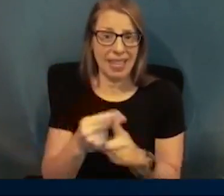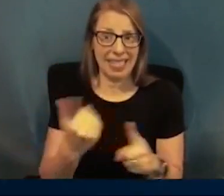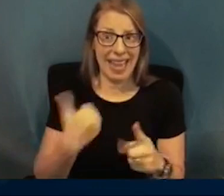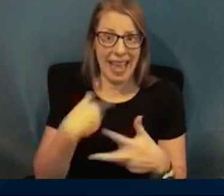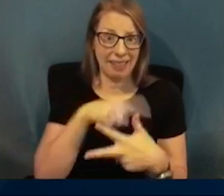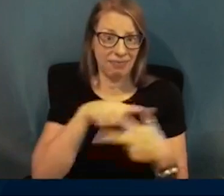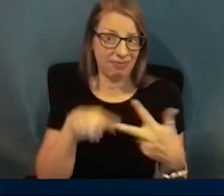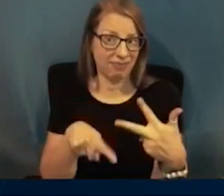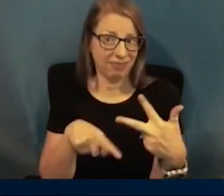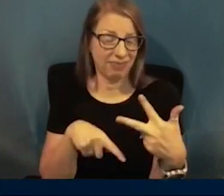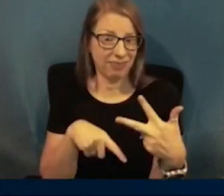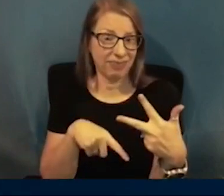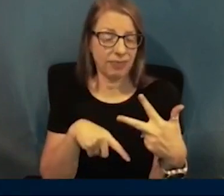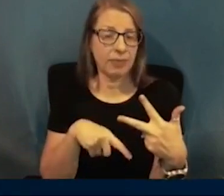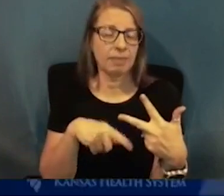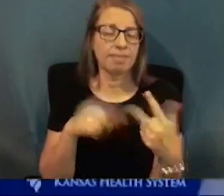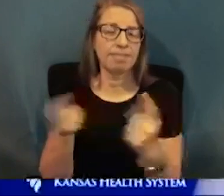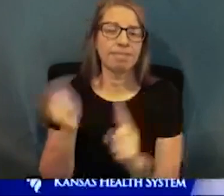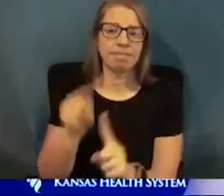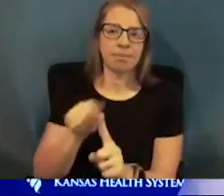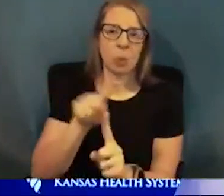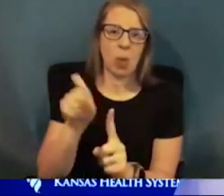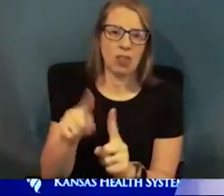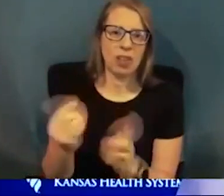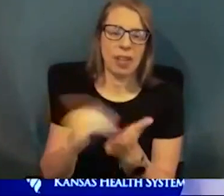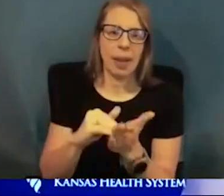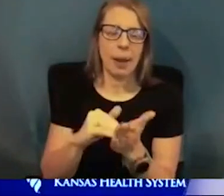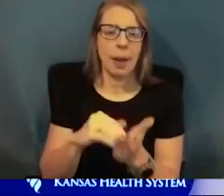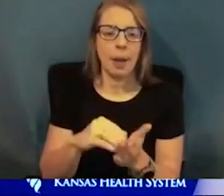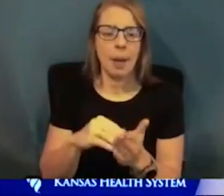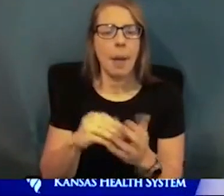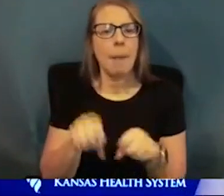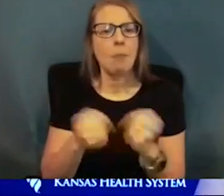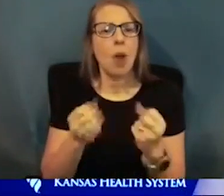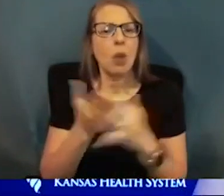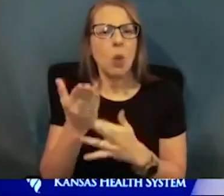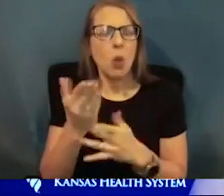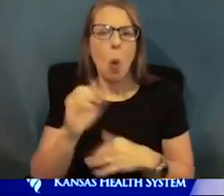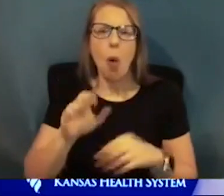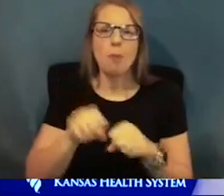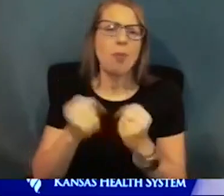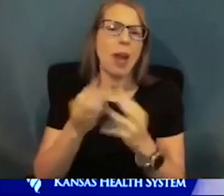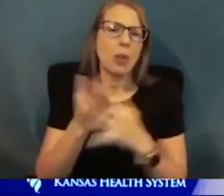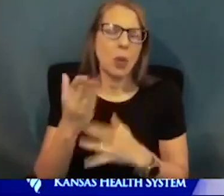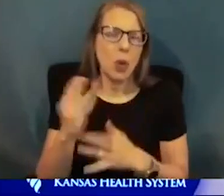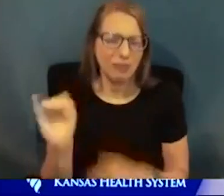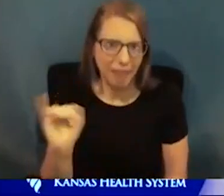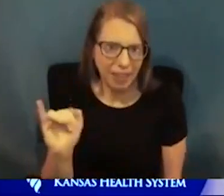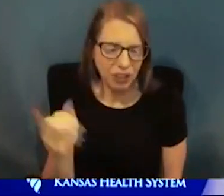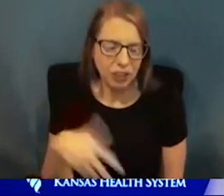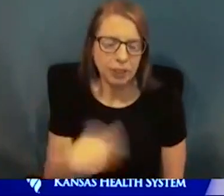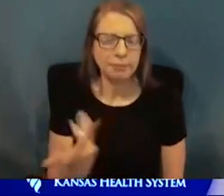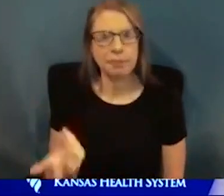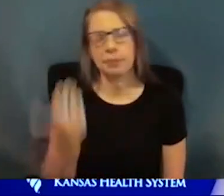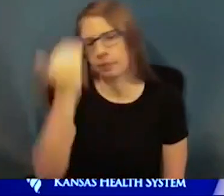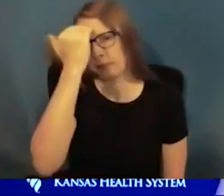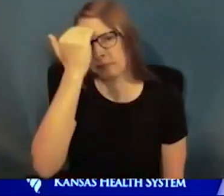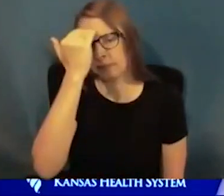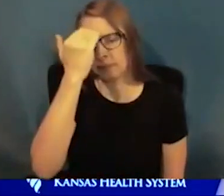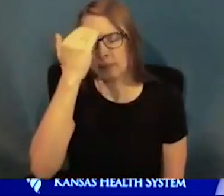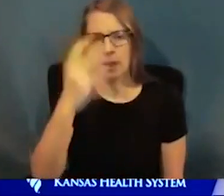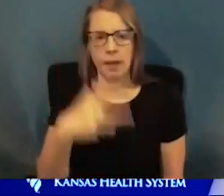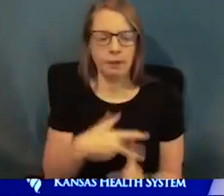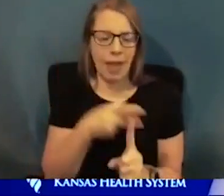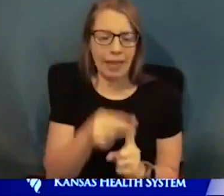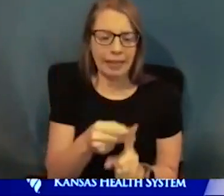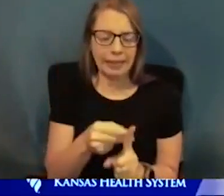think going to that question, again, dealing with breakthrough patients or breakthrough infections, again, we know that these vaccines were